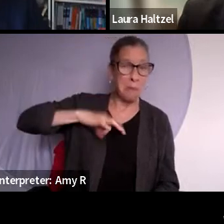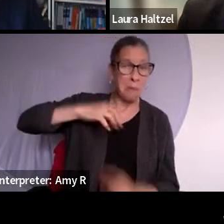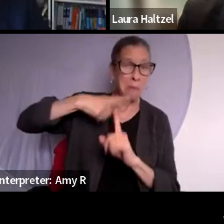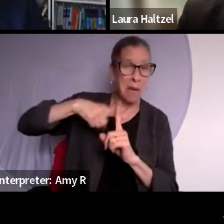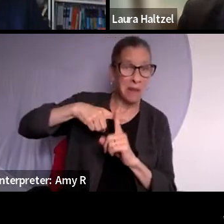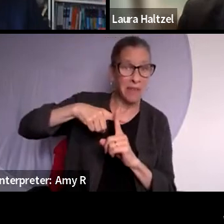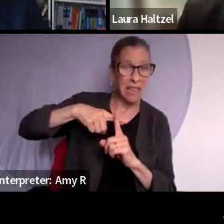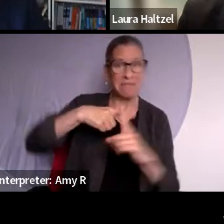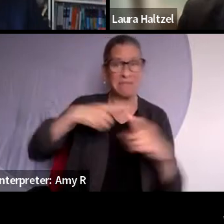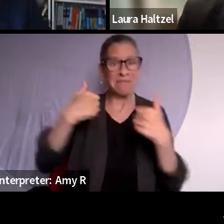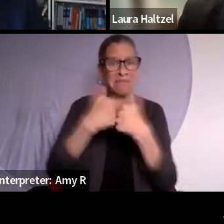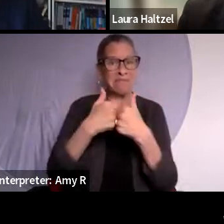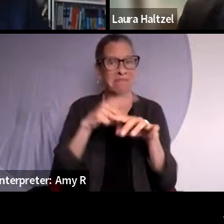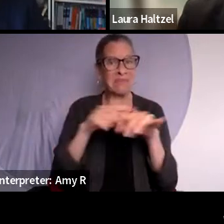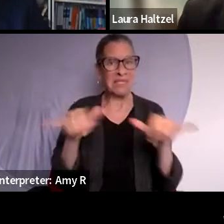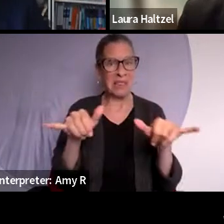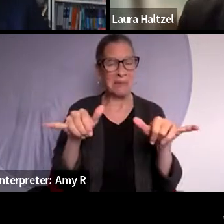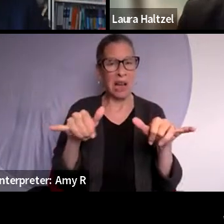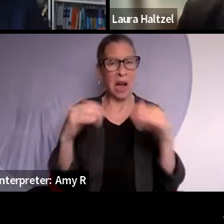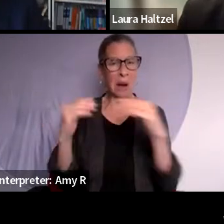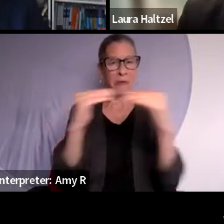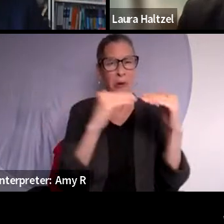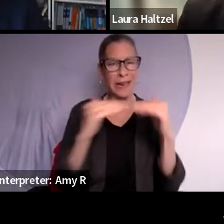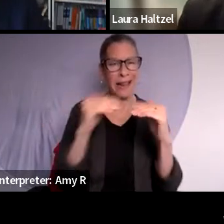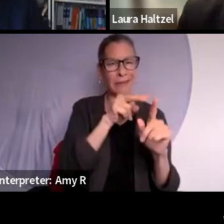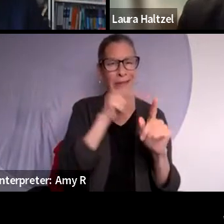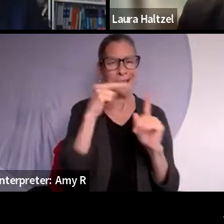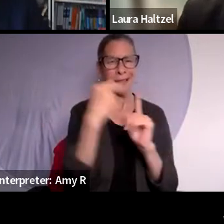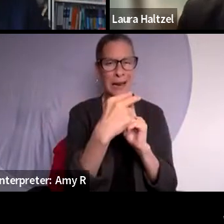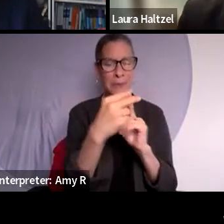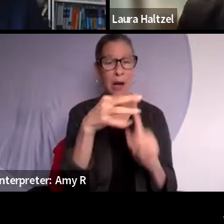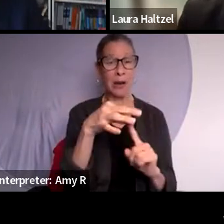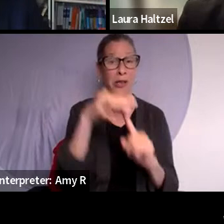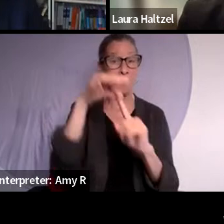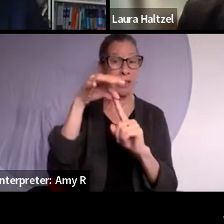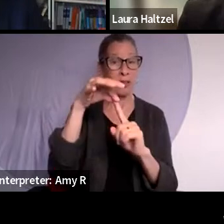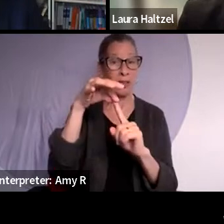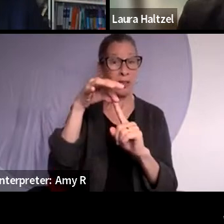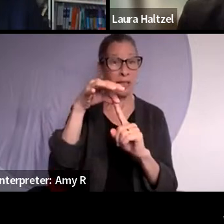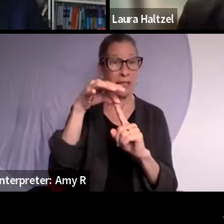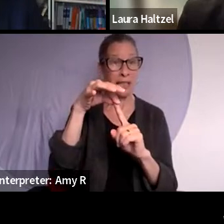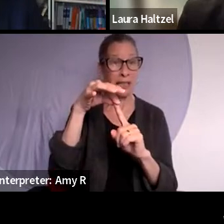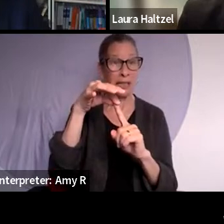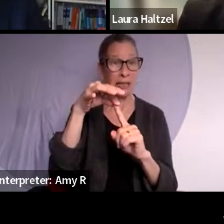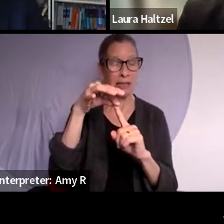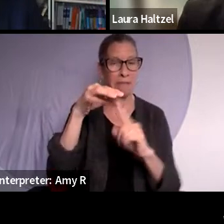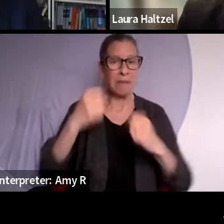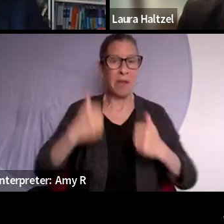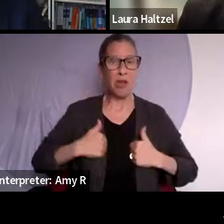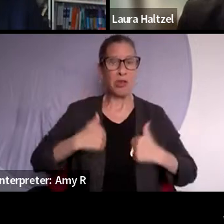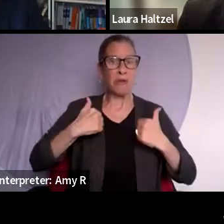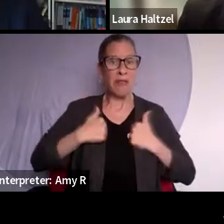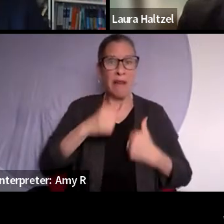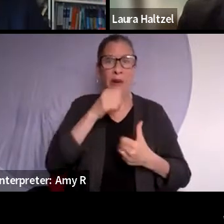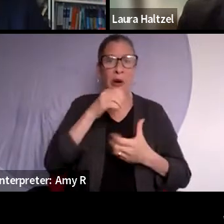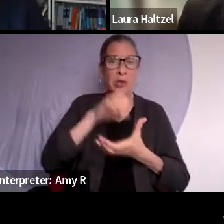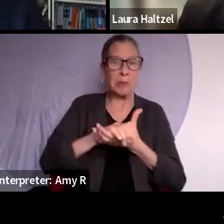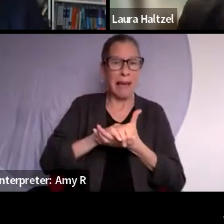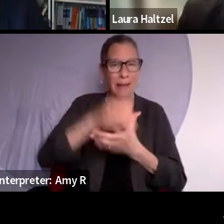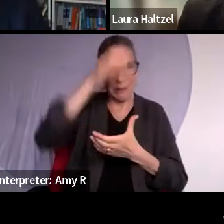pose challenges from an equity standpoint, especially with the way things like survivor or spousal benefits are set